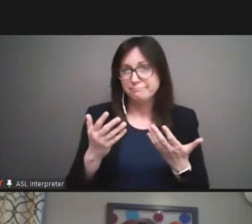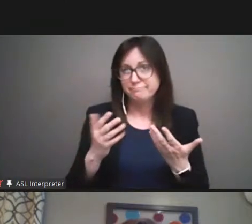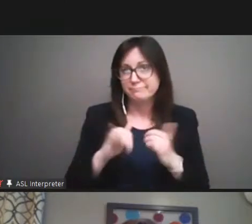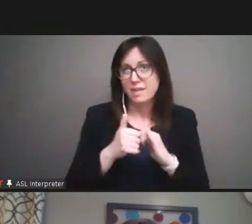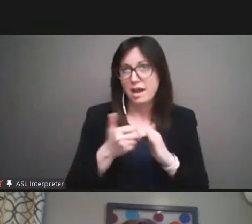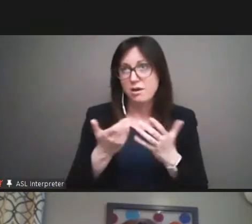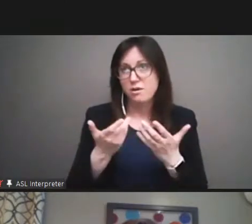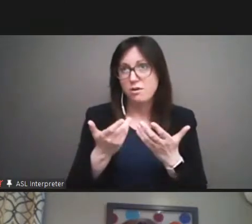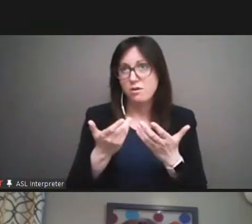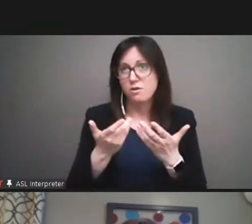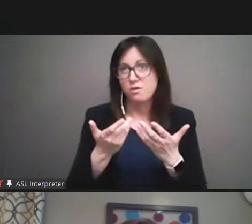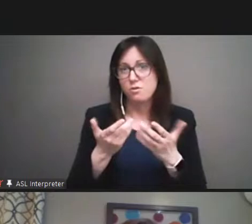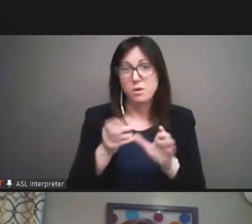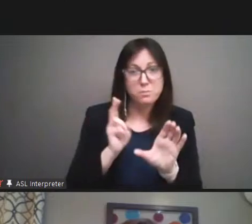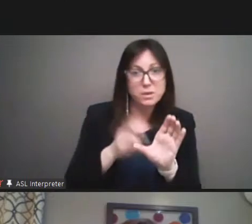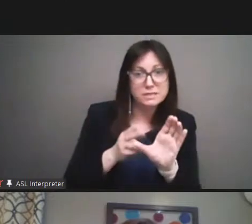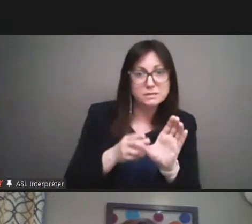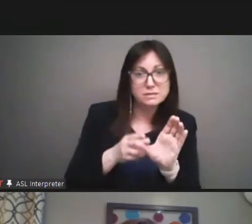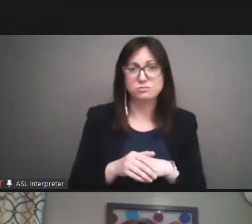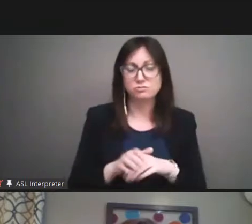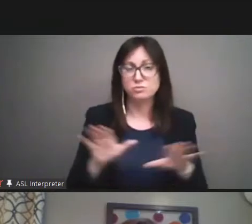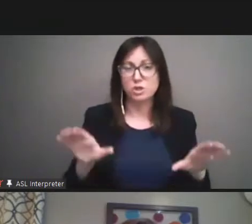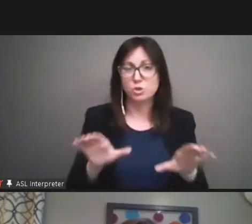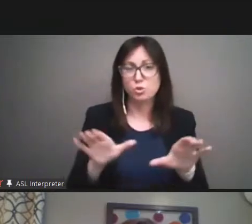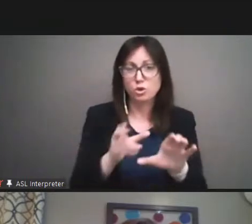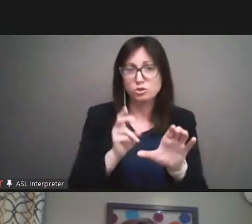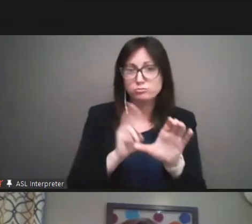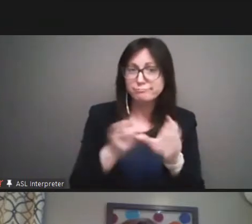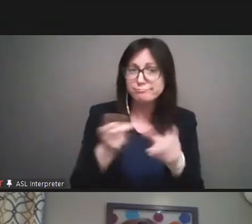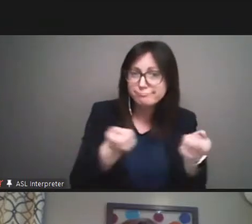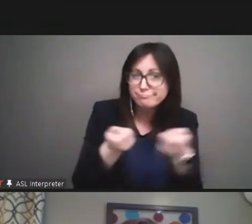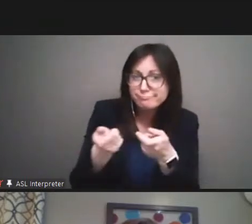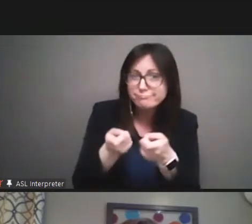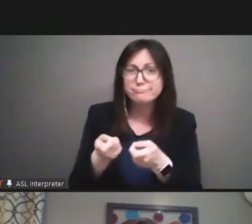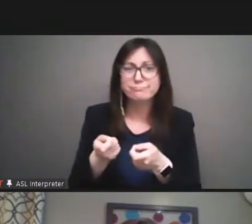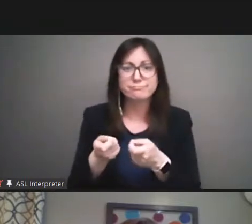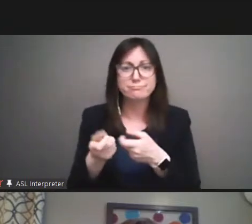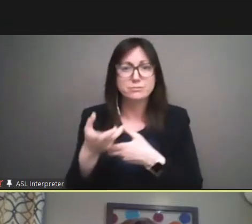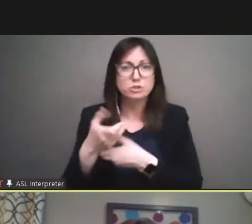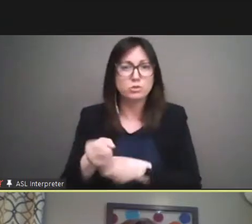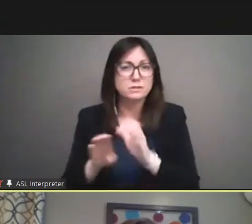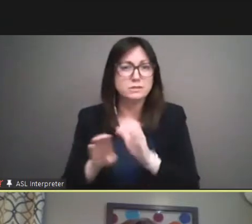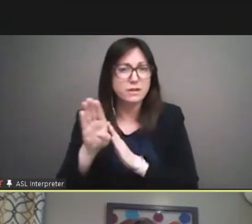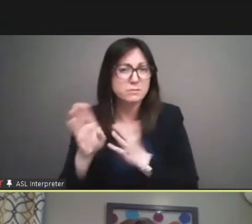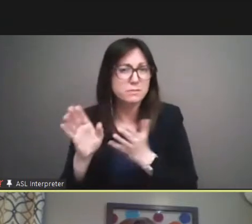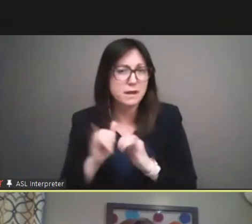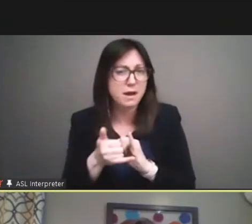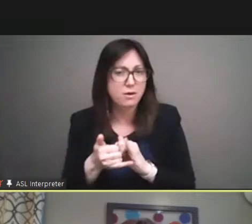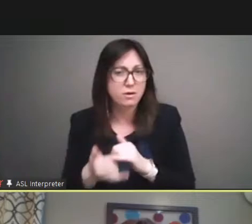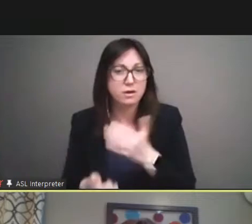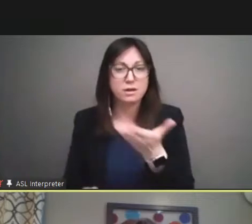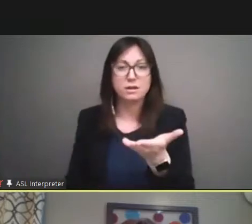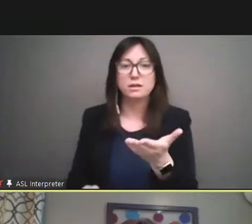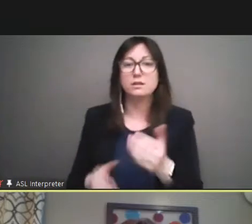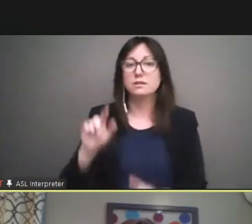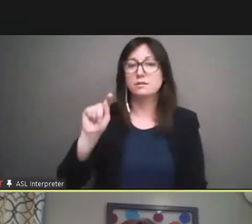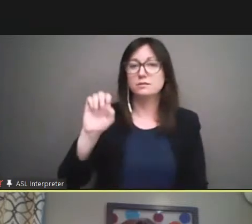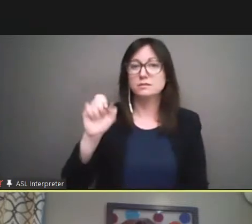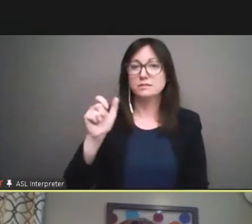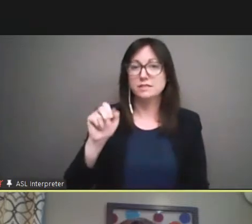participation, encouraging participation, and building trust? I think Zoom, like this has been a big